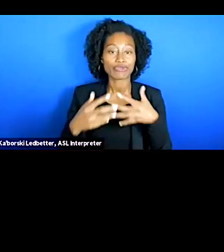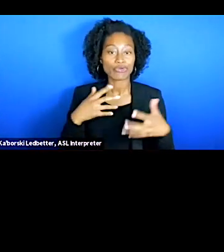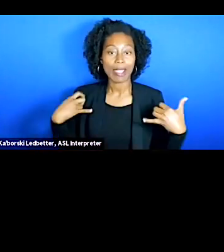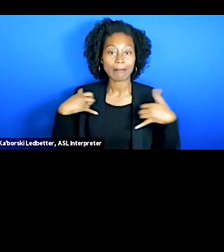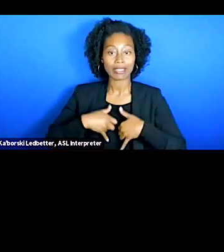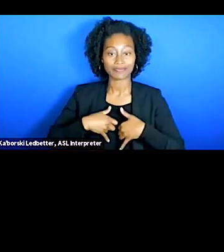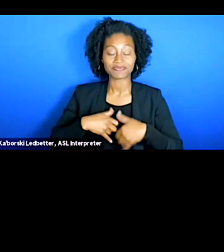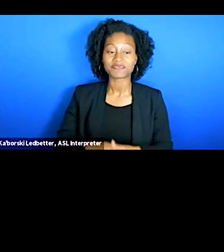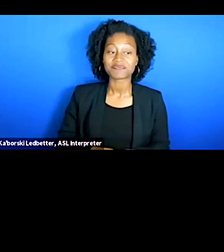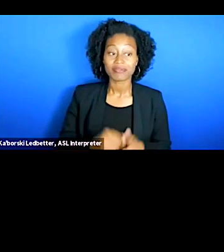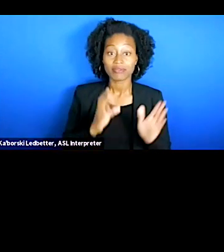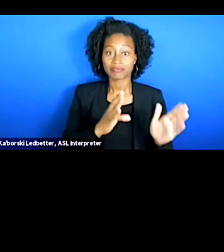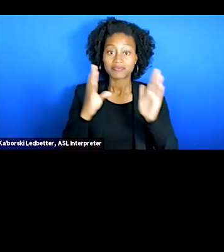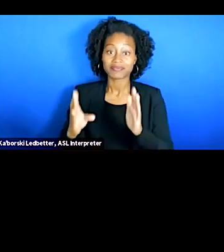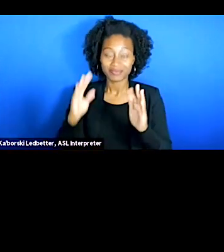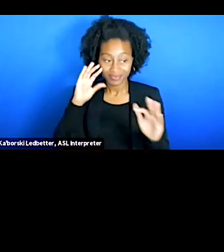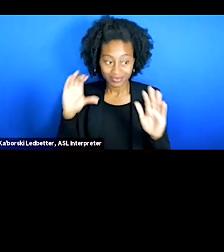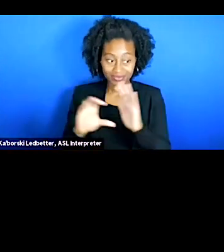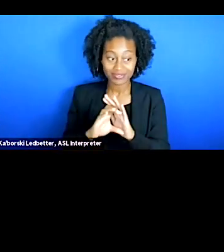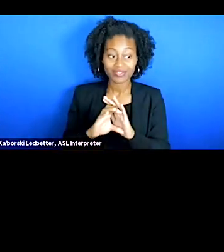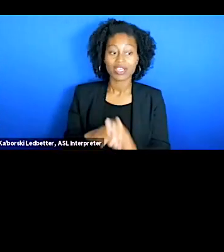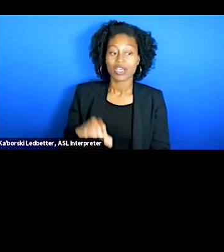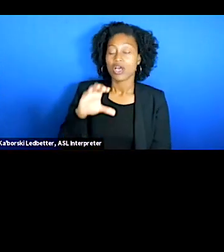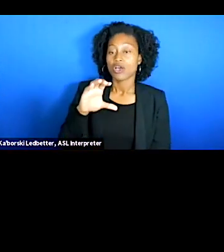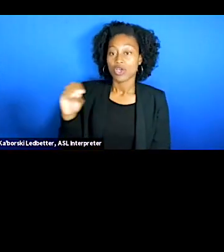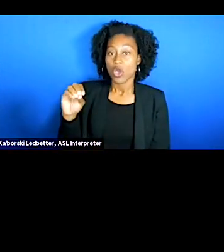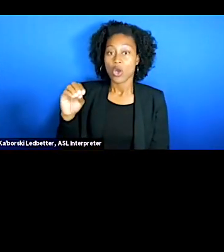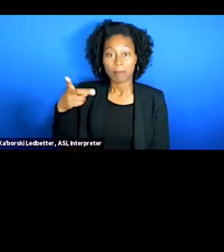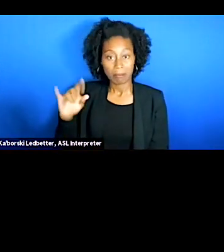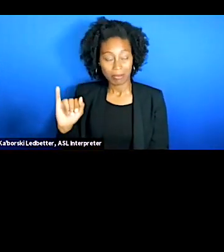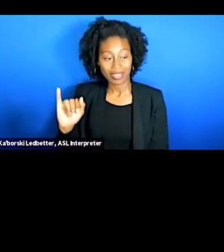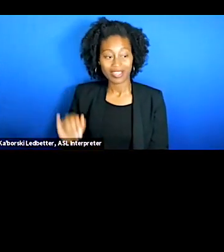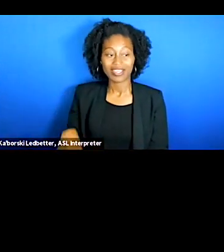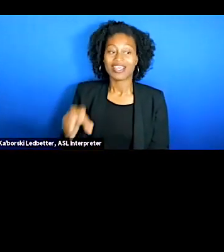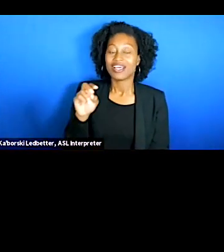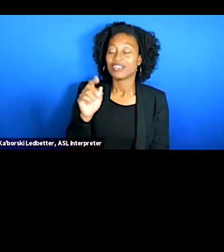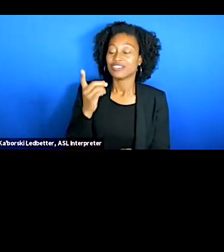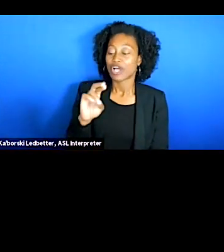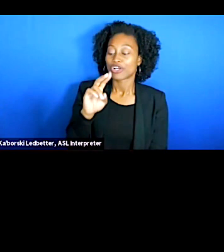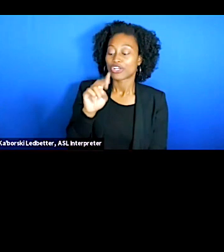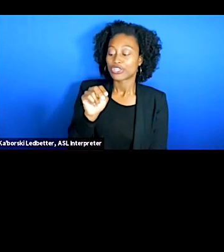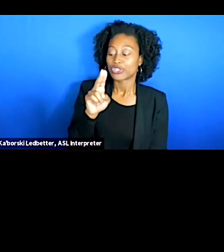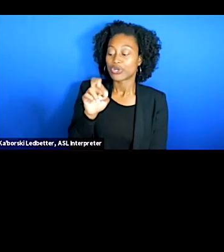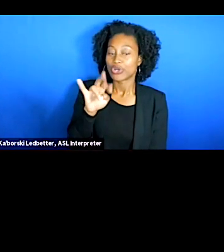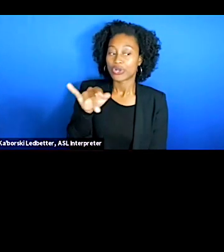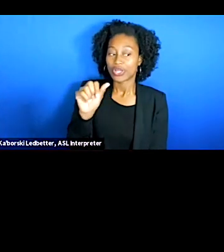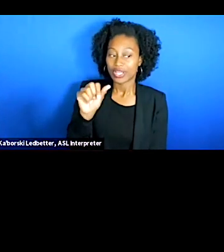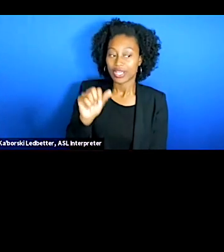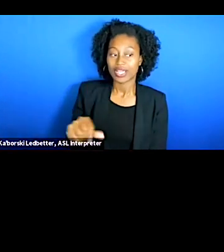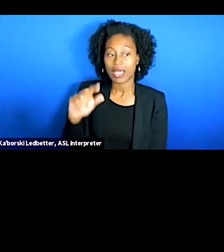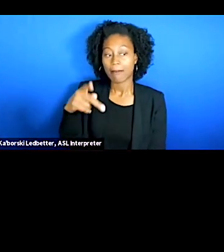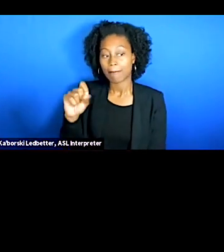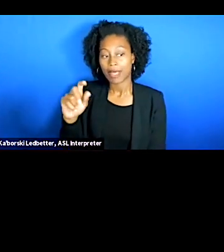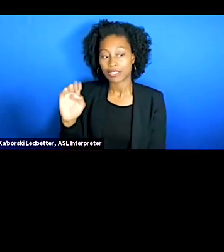In the next photo is co-PI Dr. Nuria Jaumot-Pascual, a Spanish woman